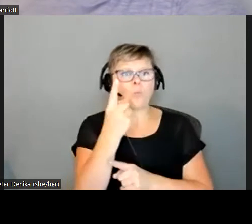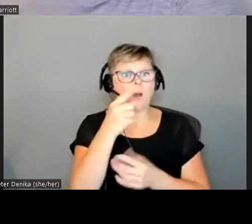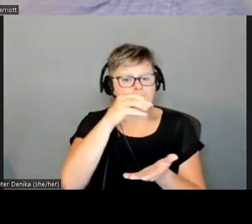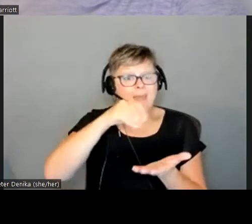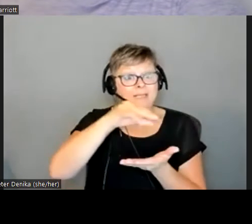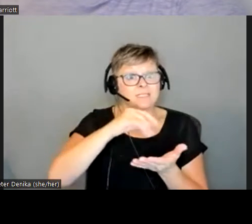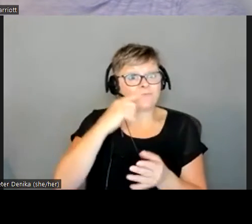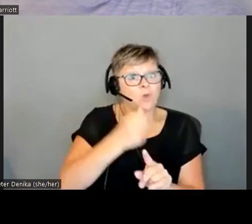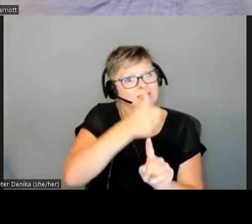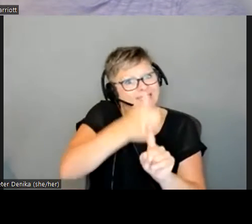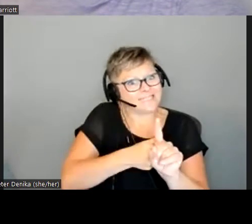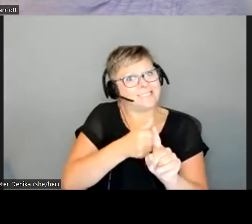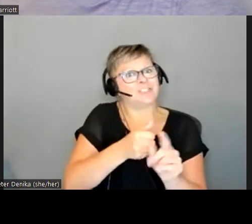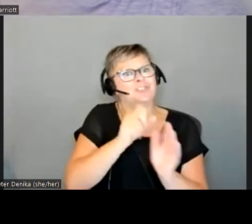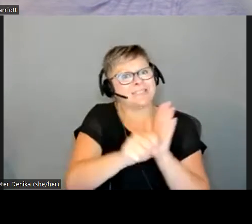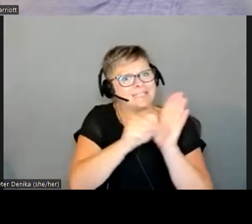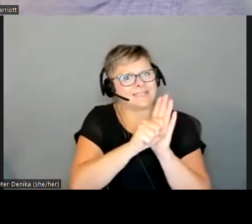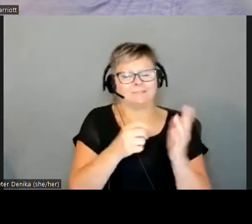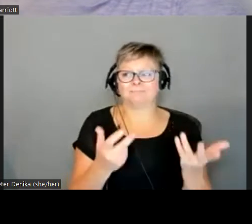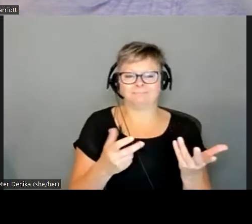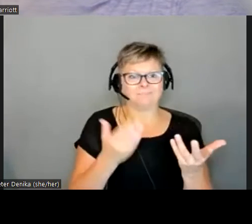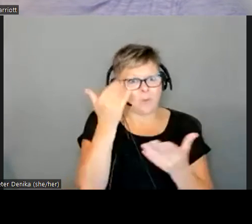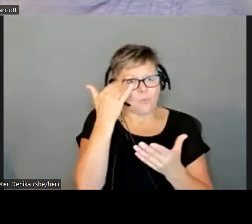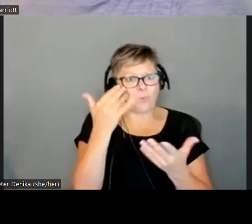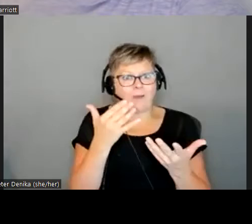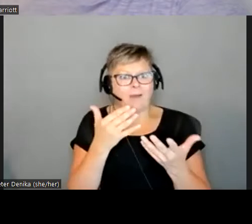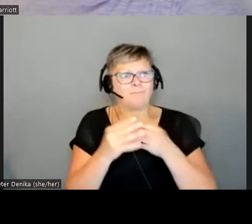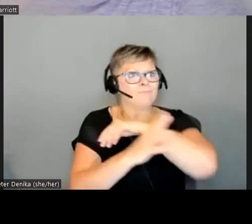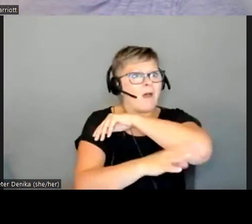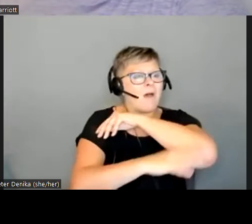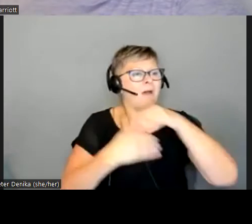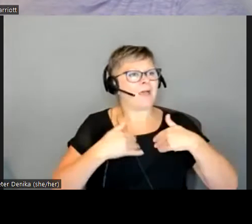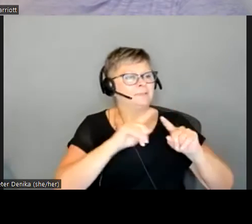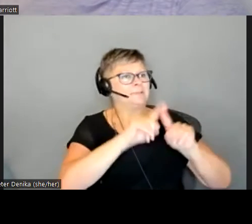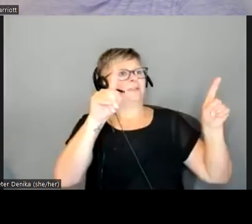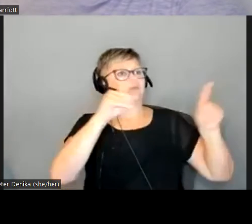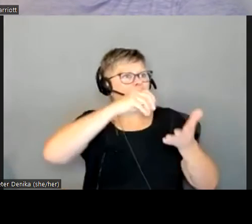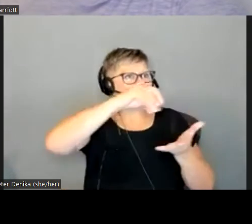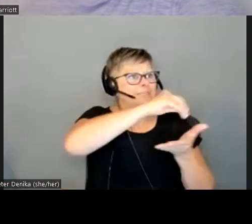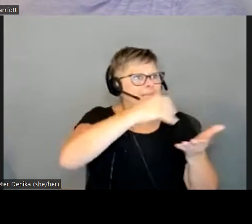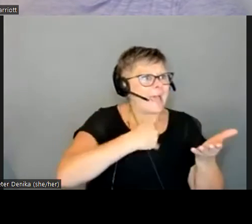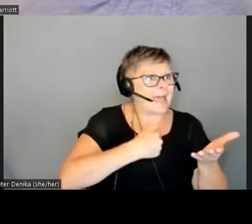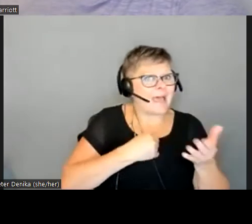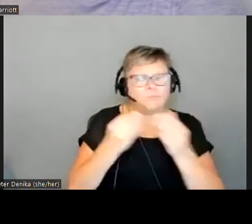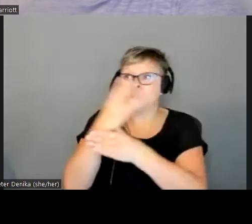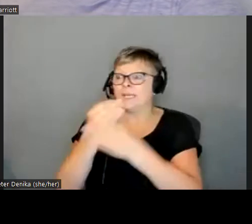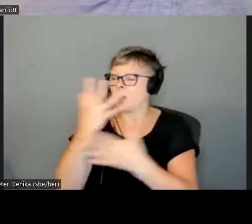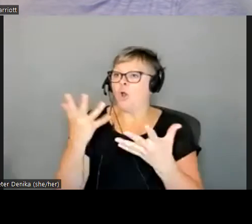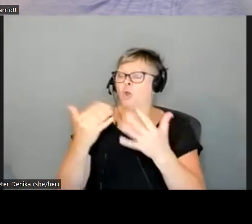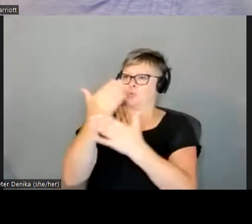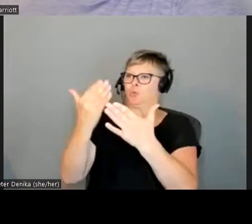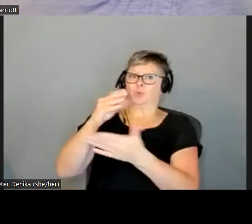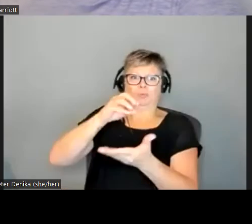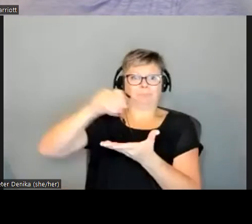every season brings different medicines and ways of using it as well. And I think it's